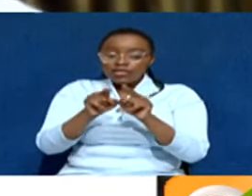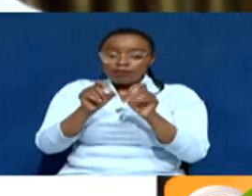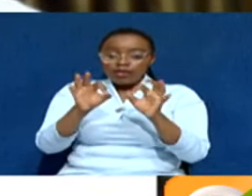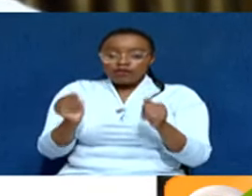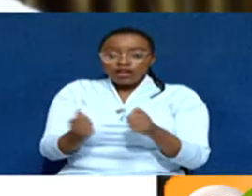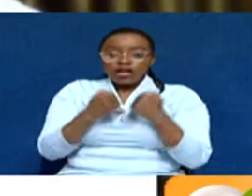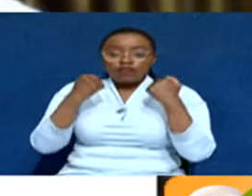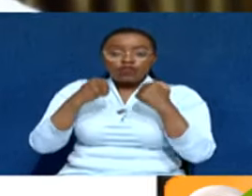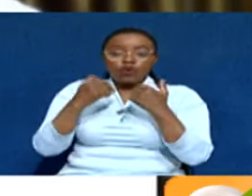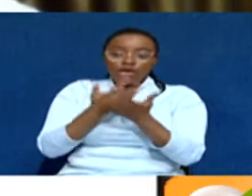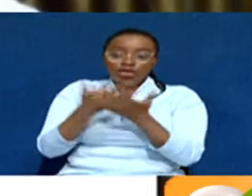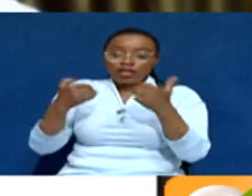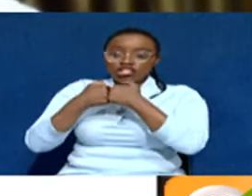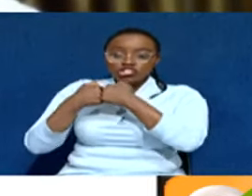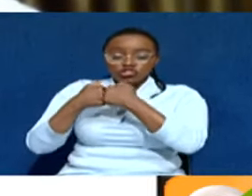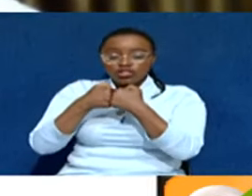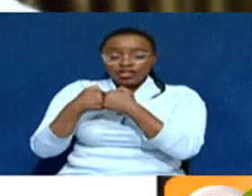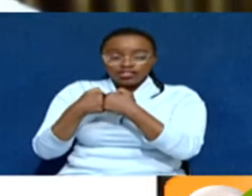event of any challenge